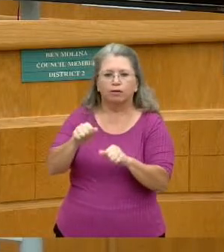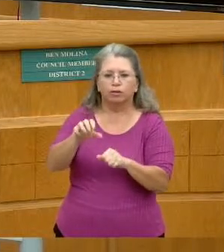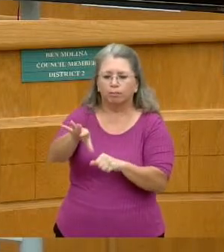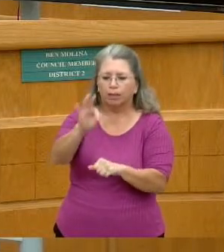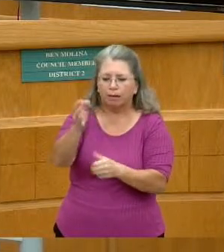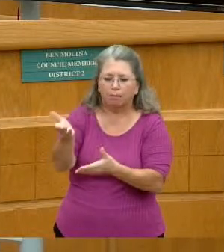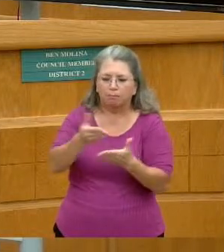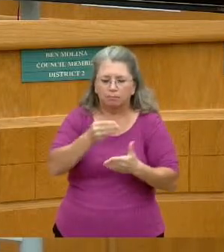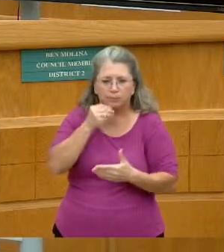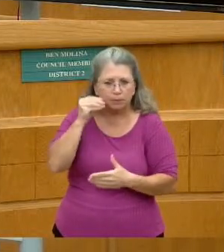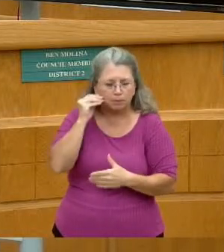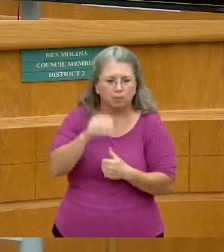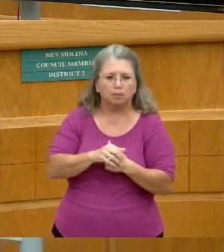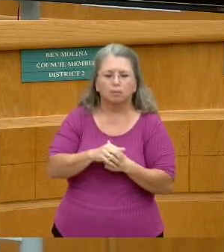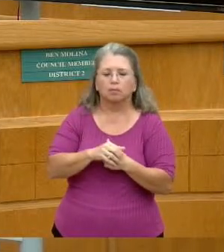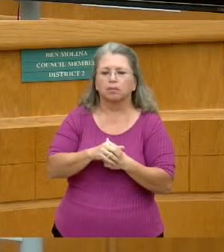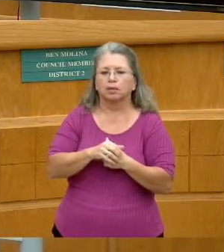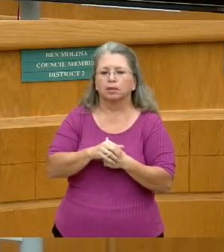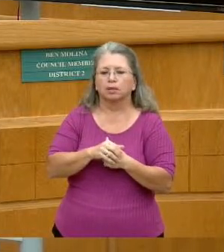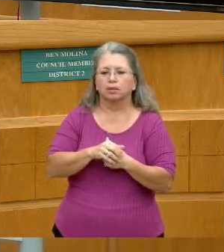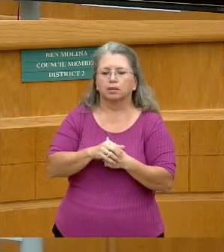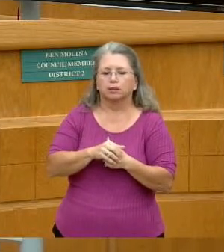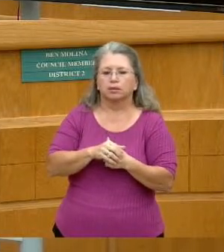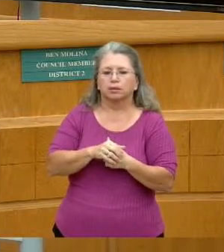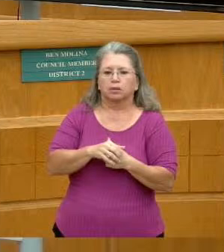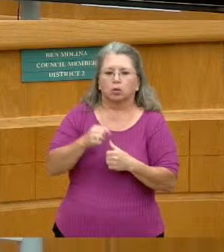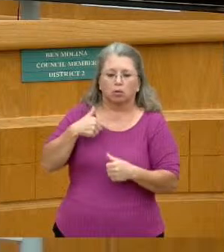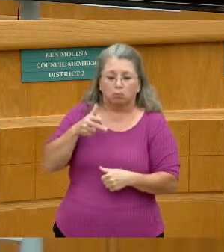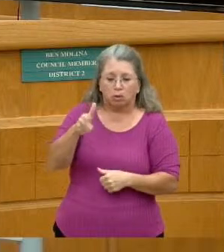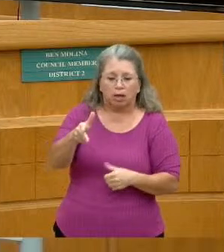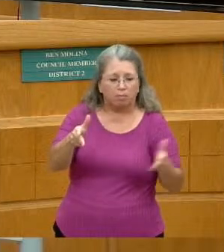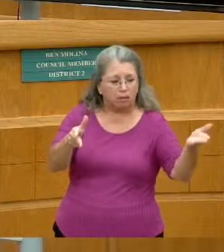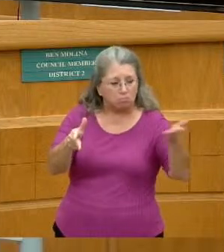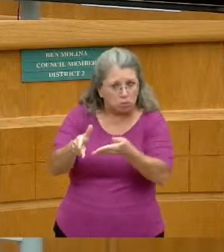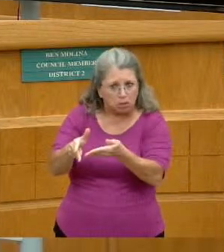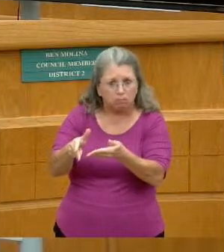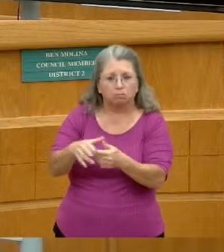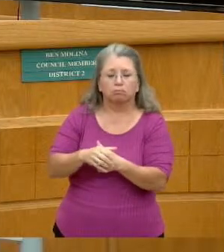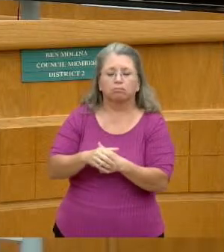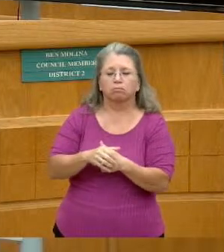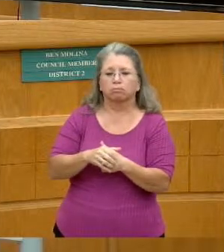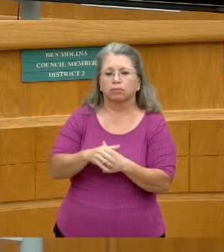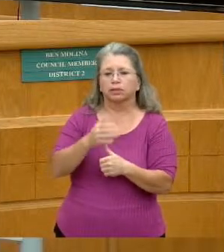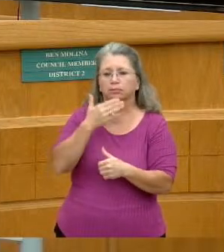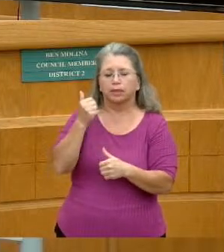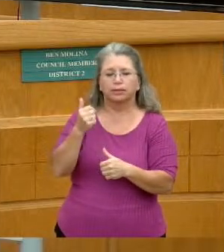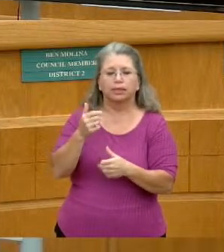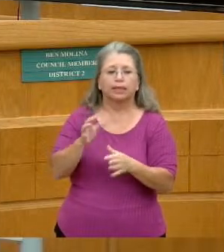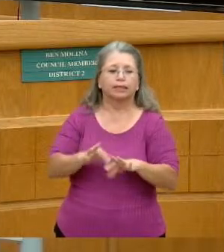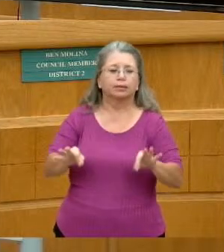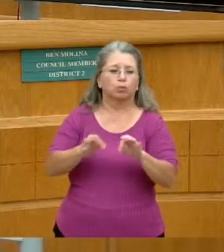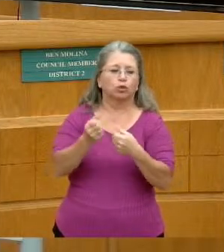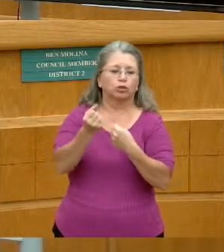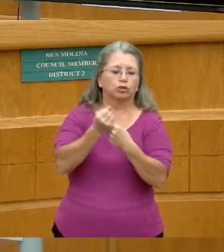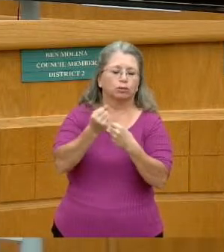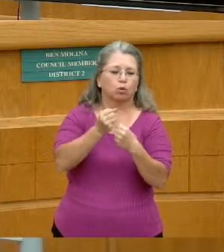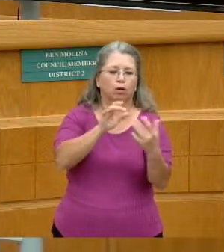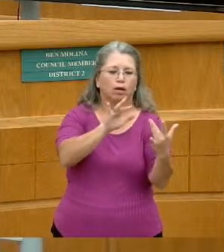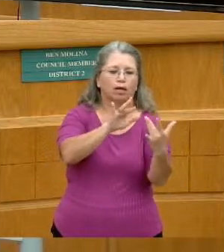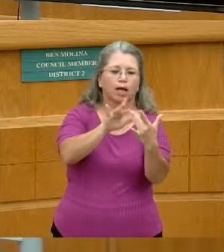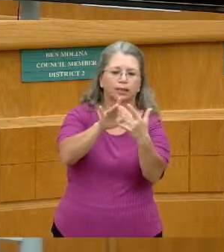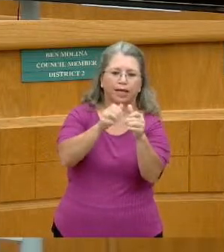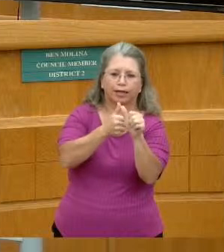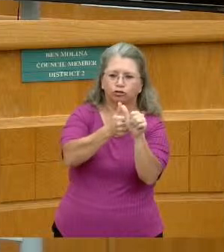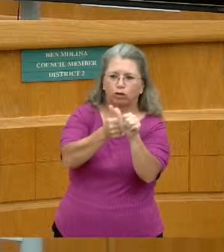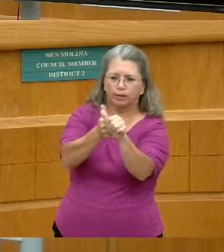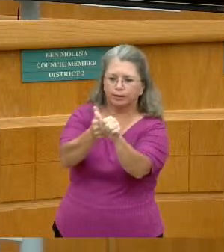mask. I think that's really important. And it's important to support testing and contact tracing, but at this point, there's so many cases it's